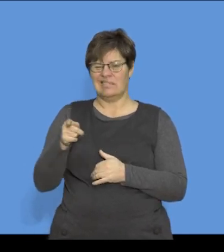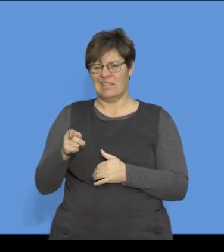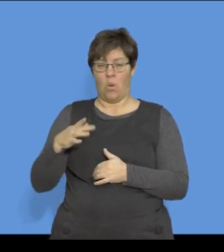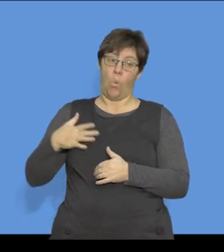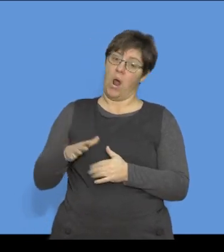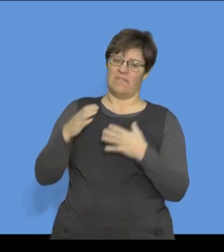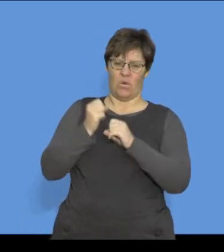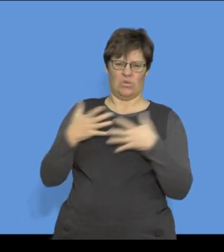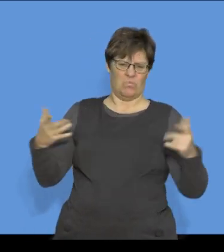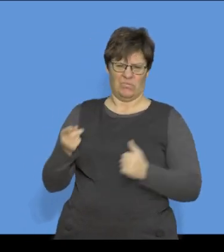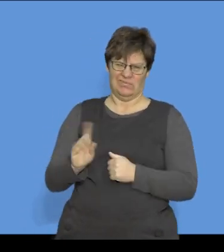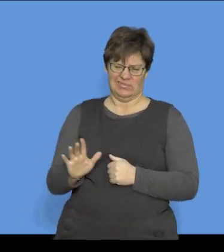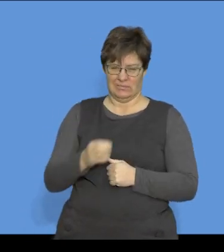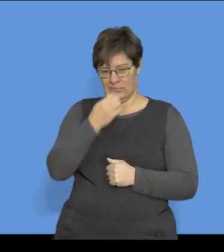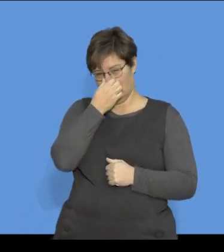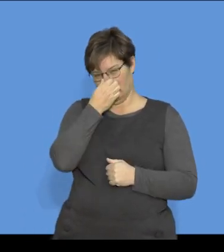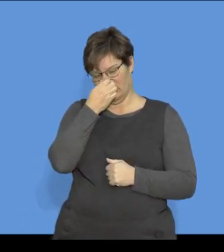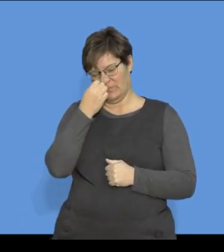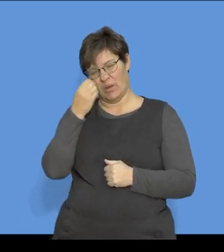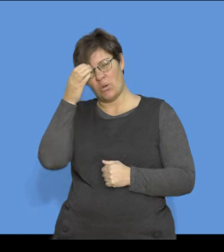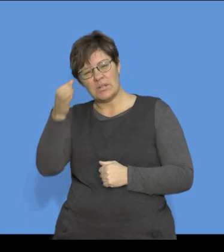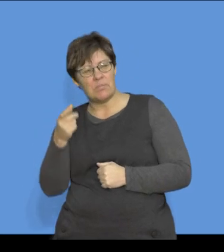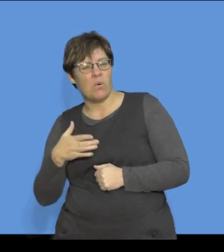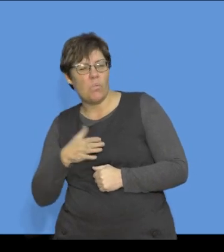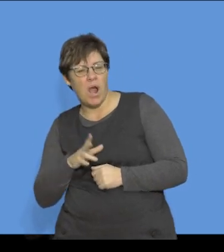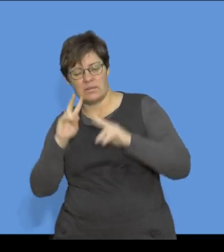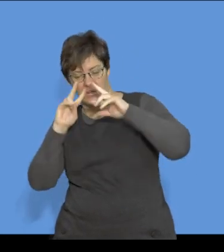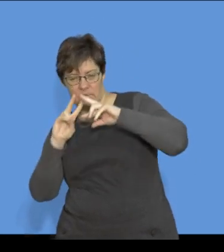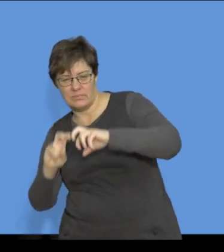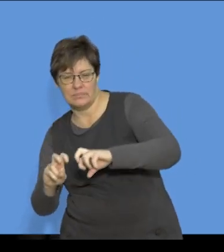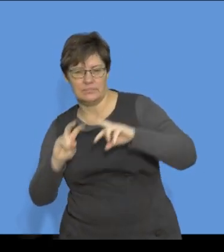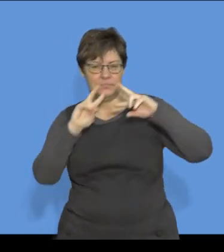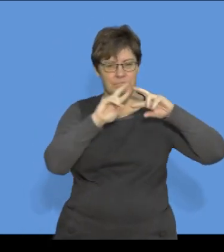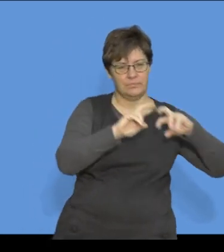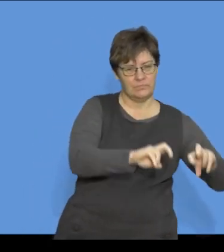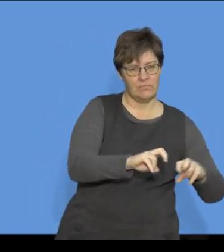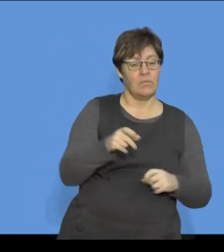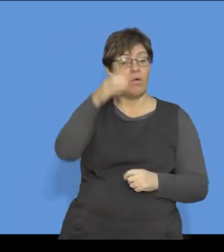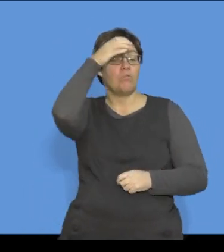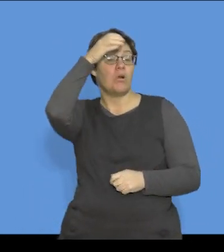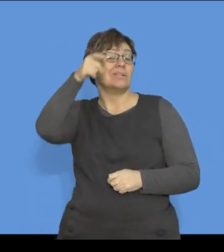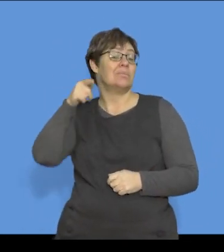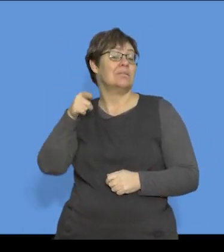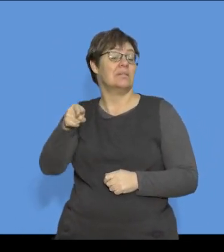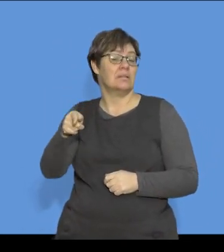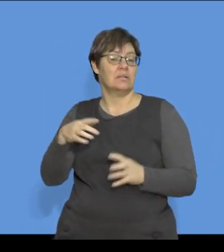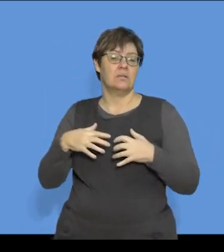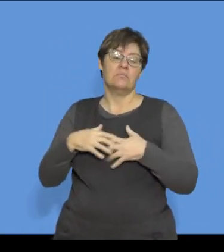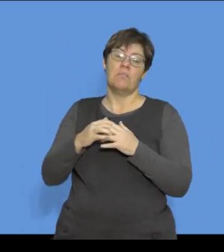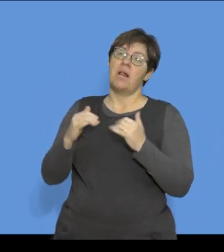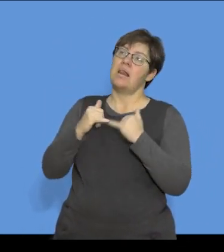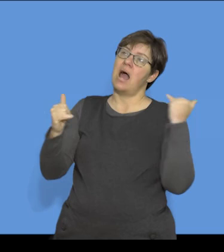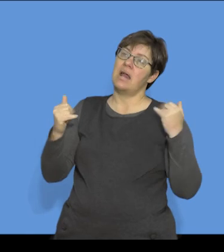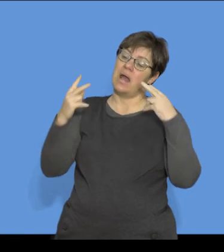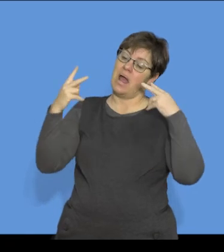more here. The concept is just to try and investigate what this concept of drawing a line parallel to